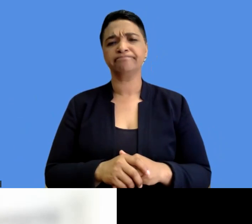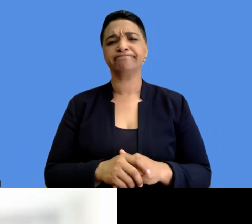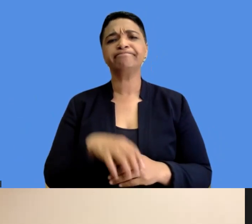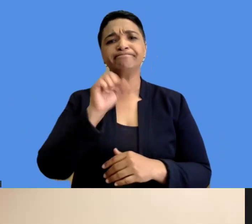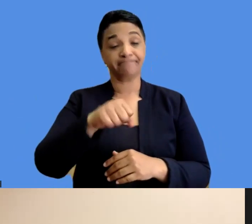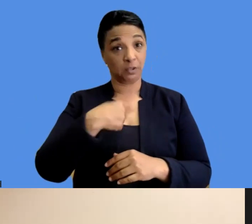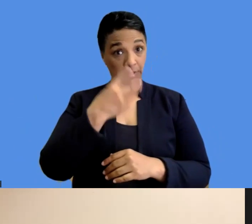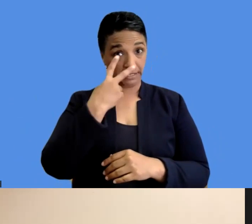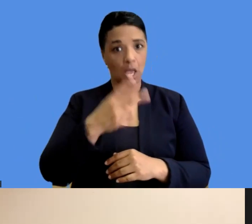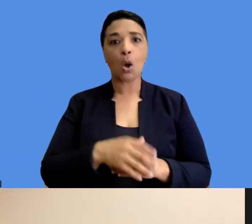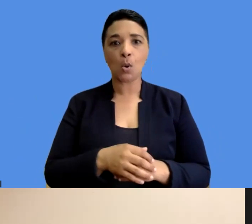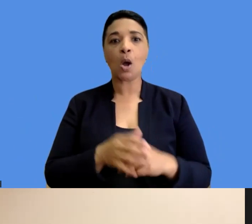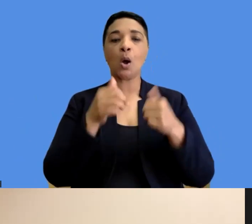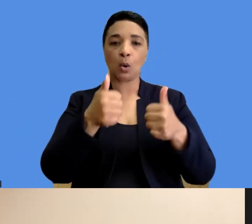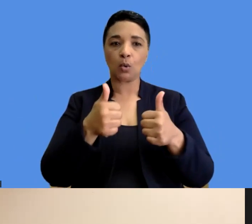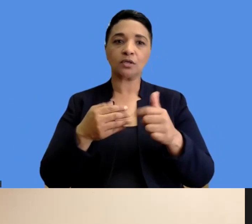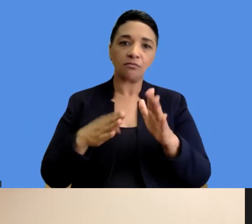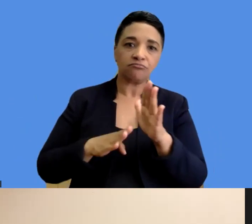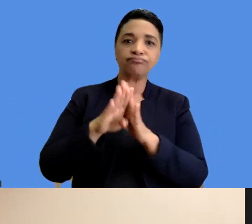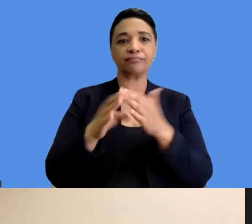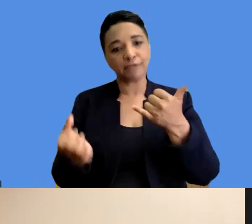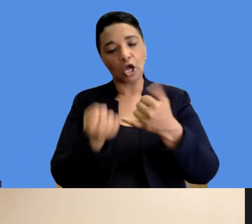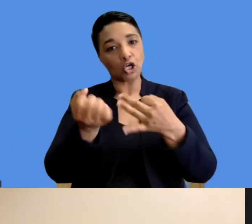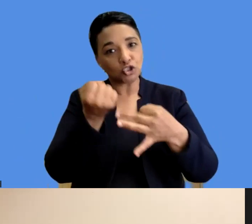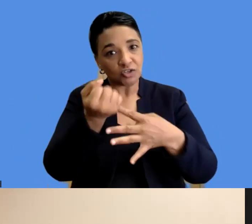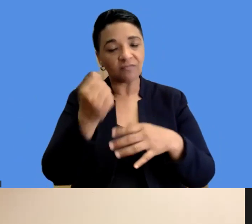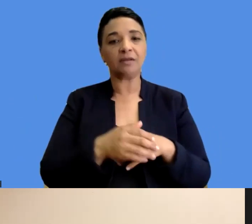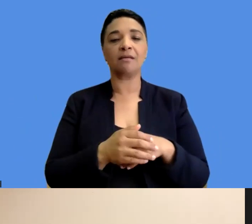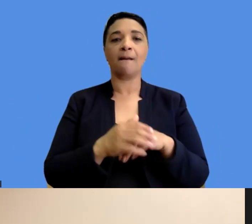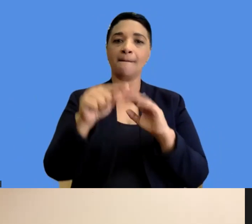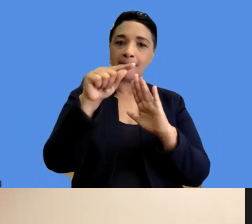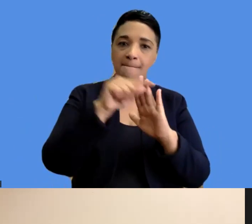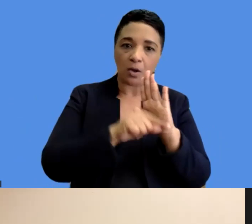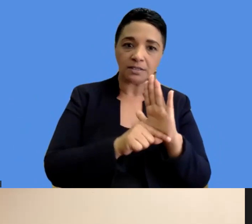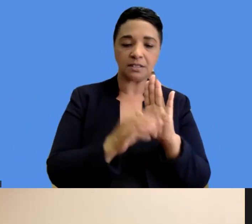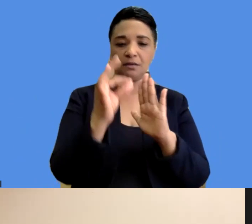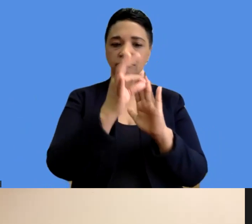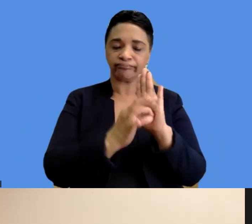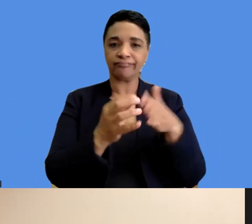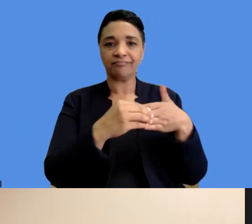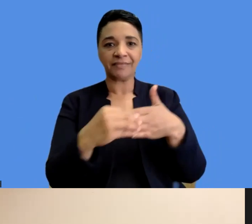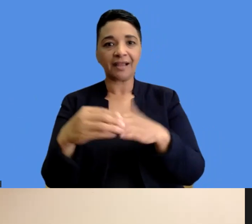achievement in terms of policy, guidelines, and